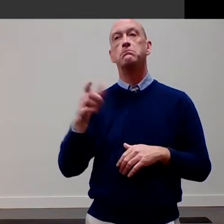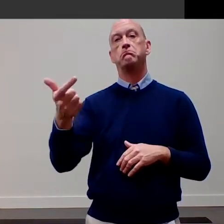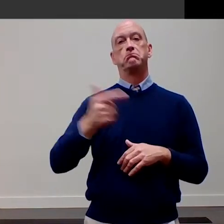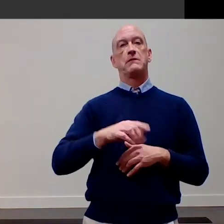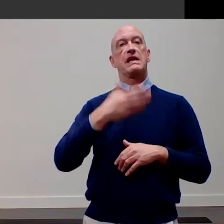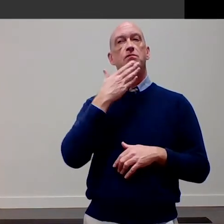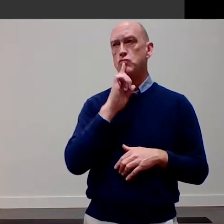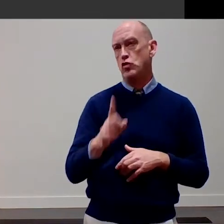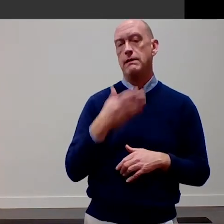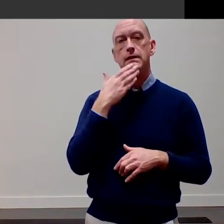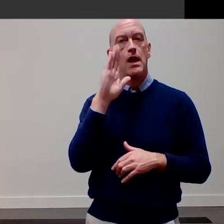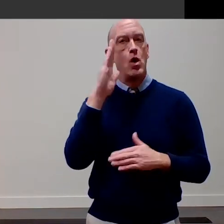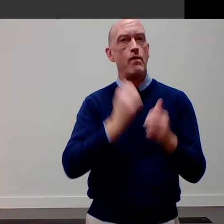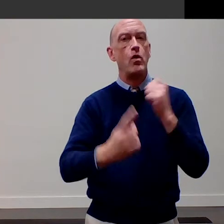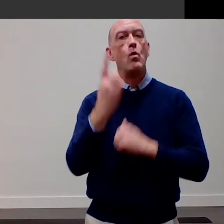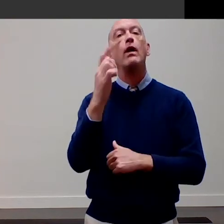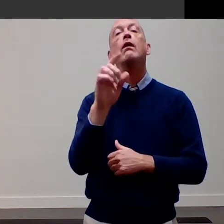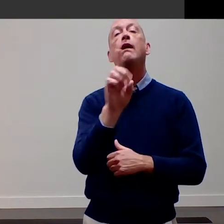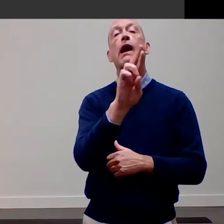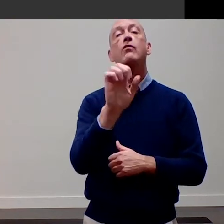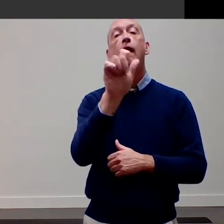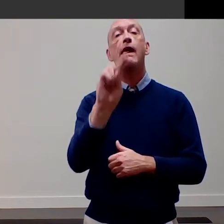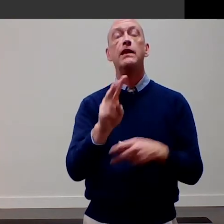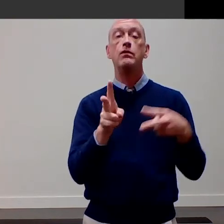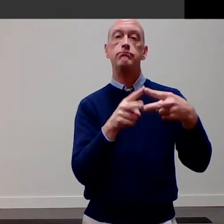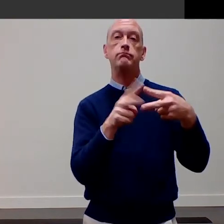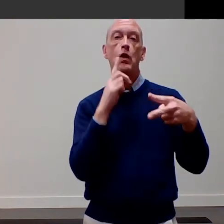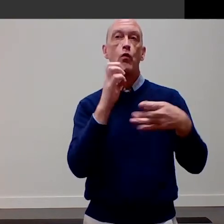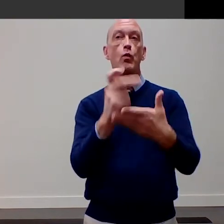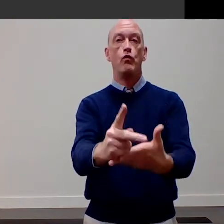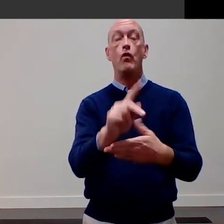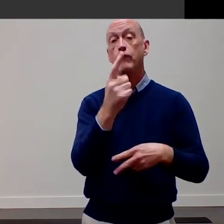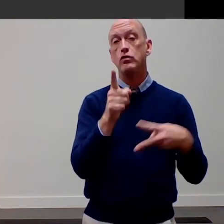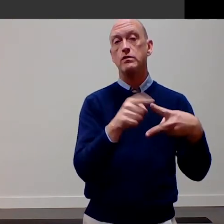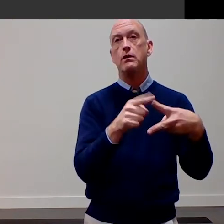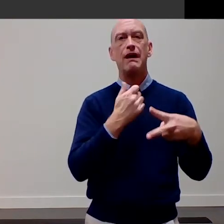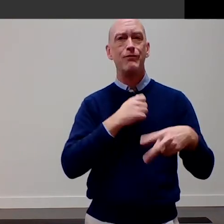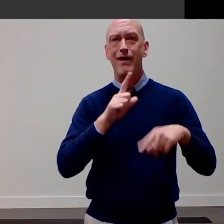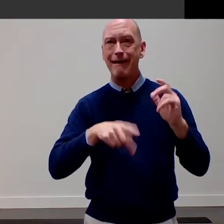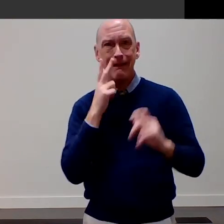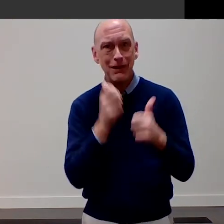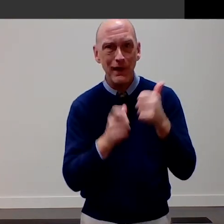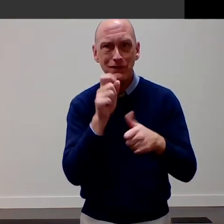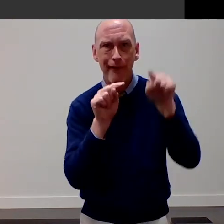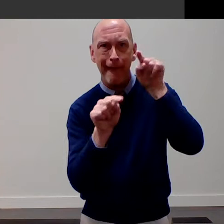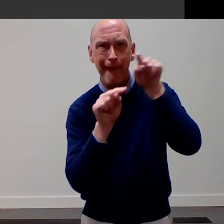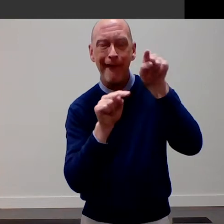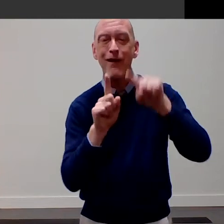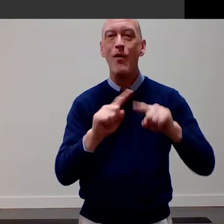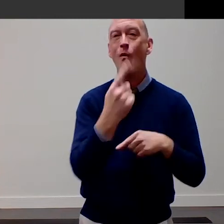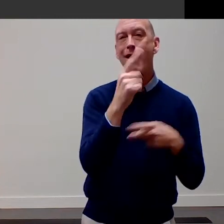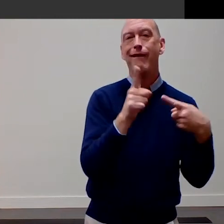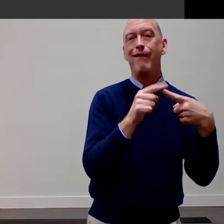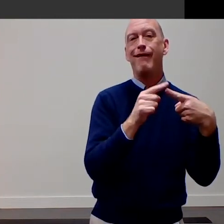Sure. Hello, everybody. We do have two items for approval this evening. The first one is, and I'm sorry, I can't see which one is which, but one is